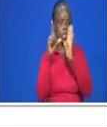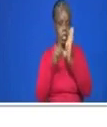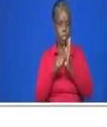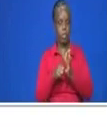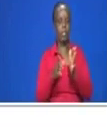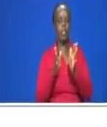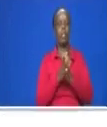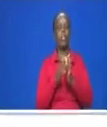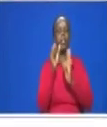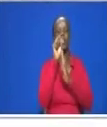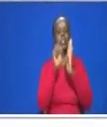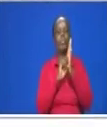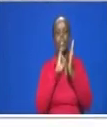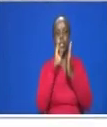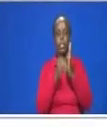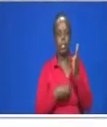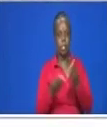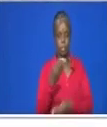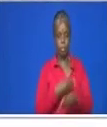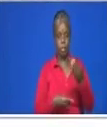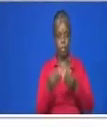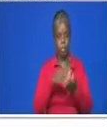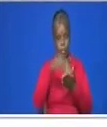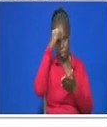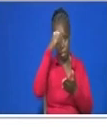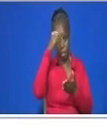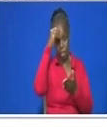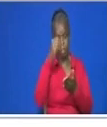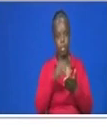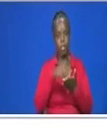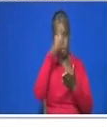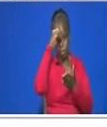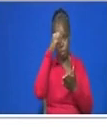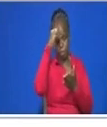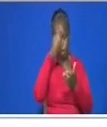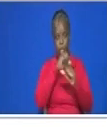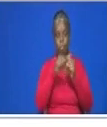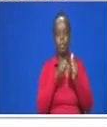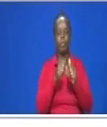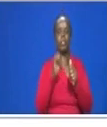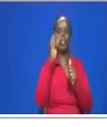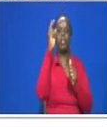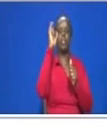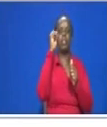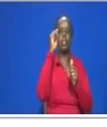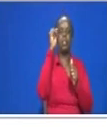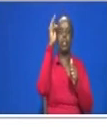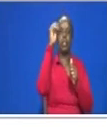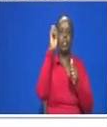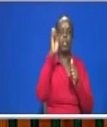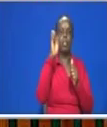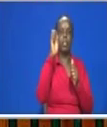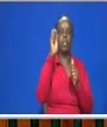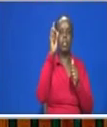and our subject is business studies, and we are going to deal with the topic of international